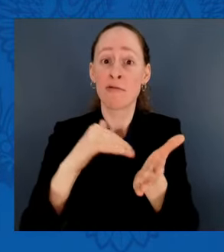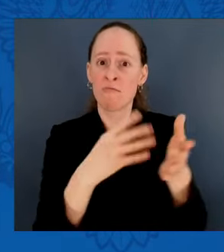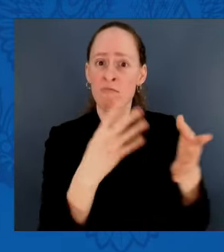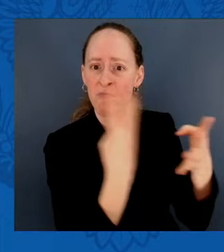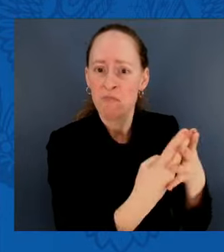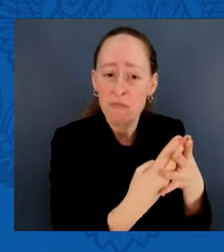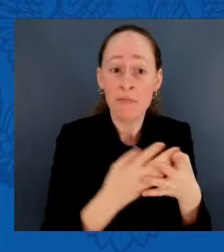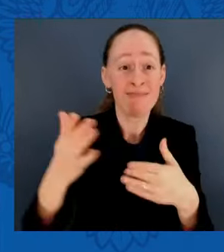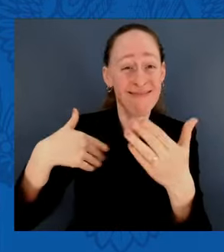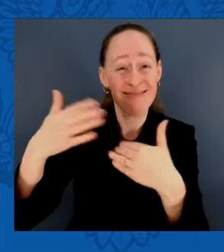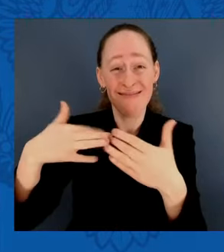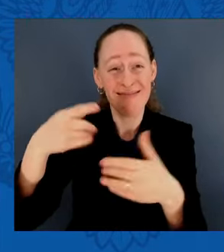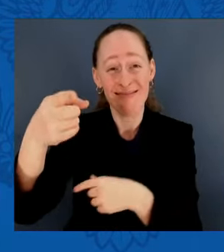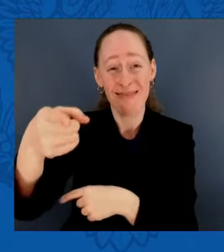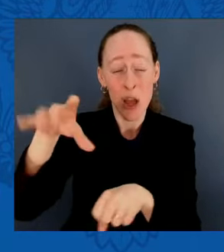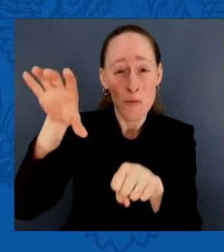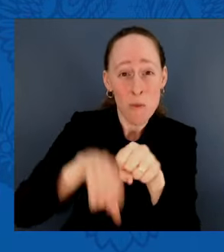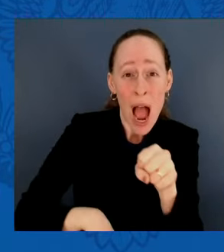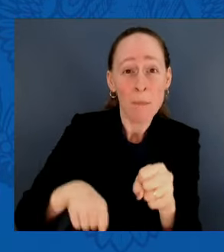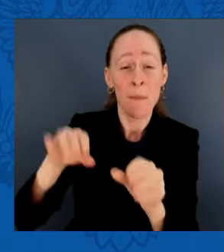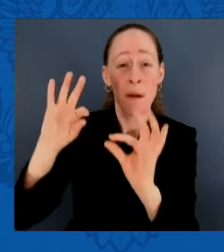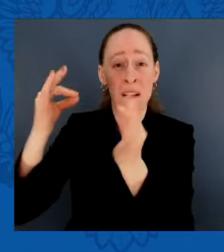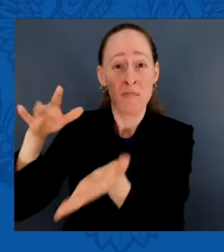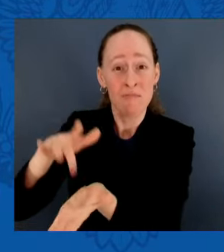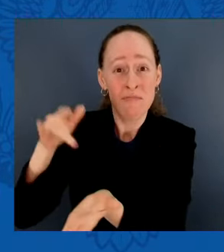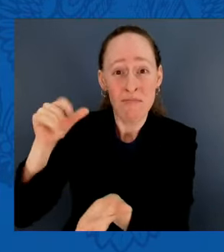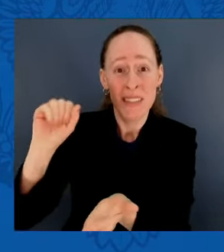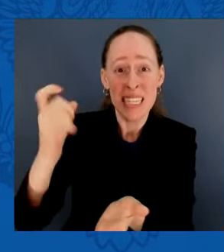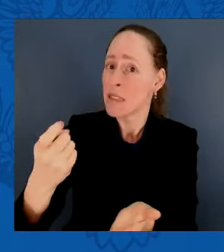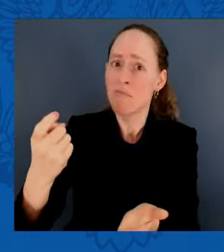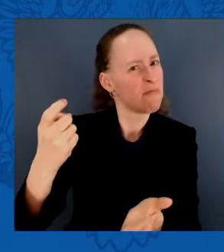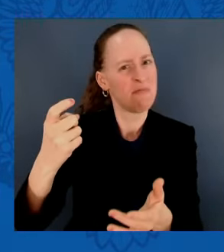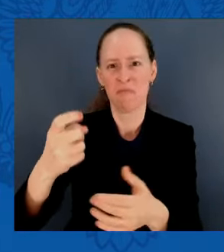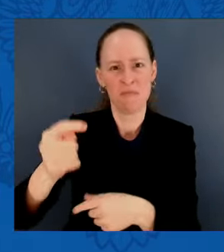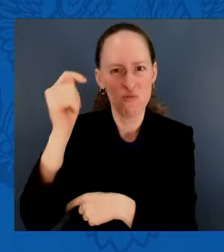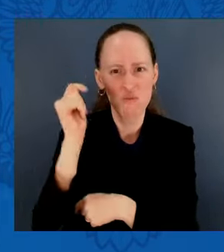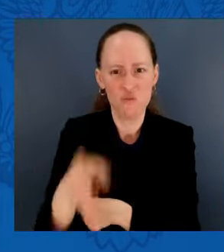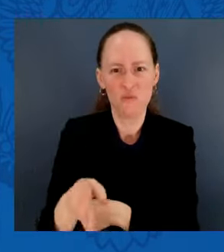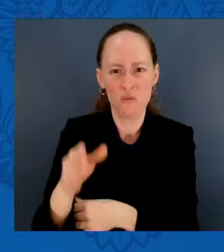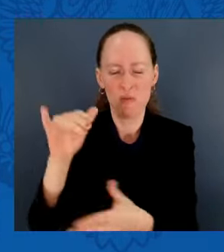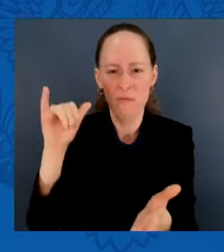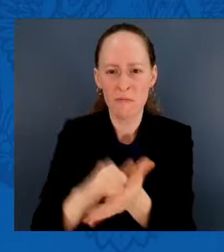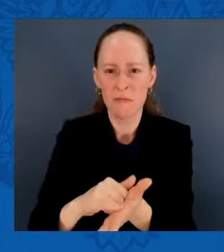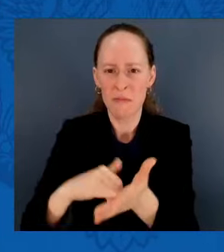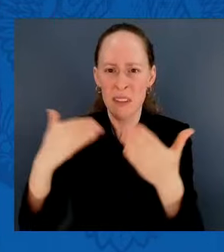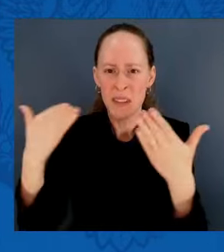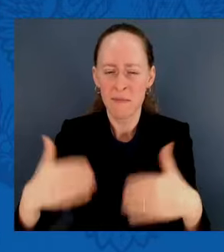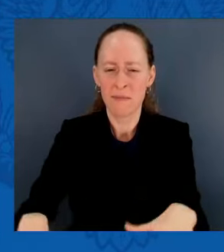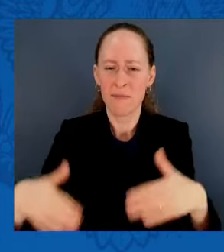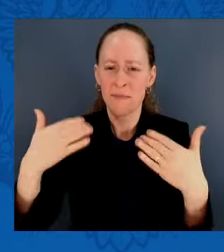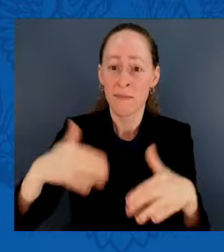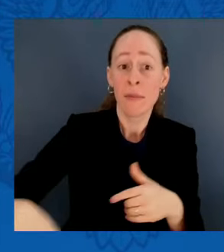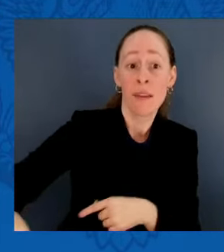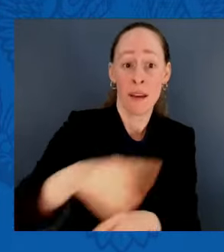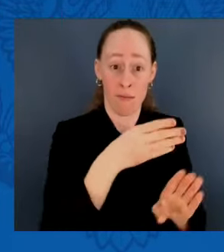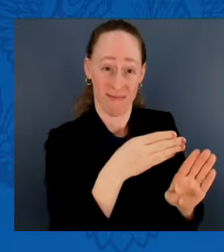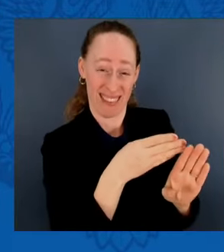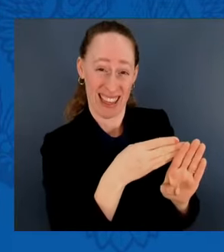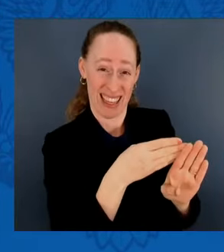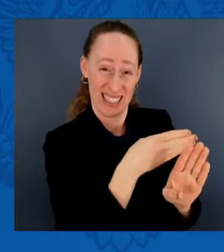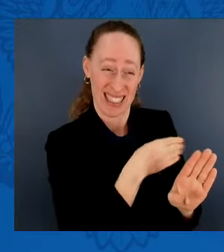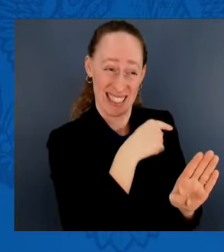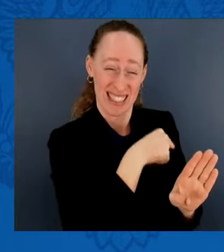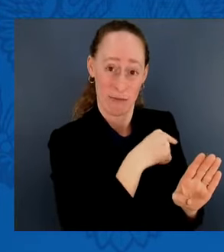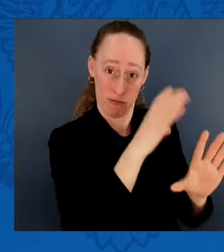this chamber and my predecessor are promising to pass a national ban on reproductive freedom. My God, what freedom else would you take